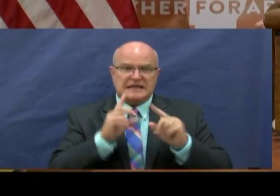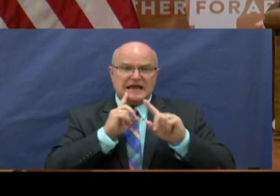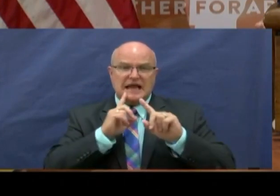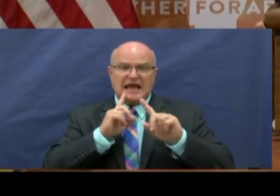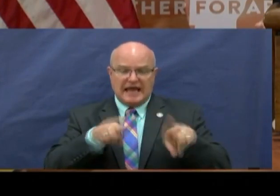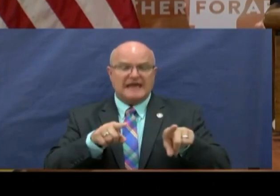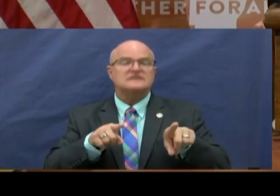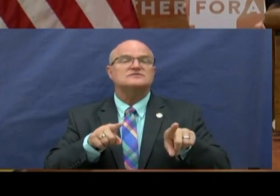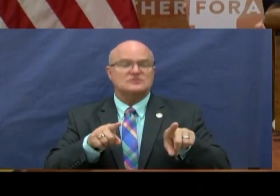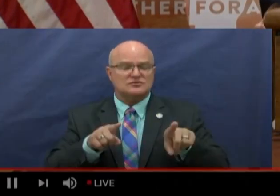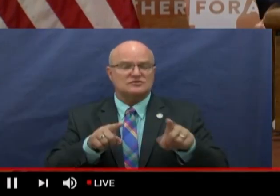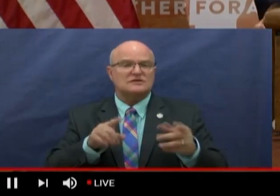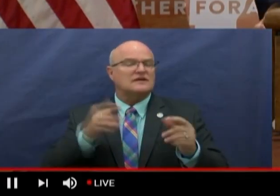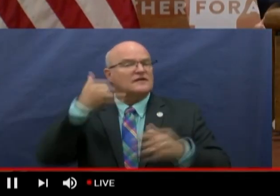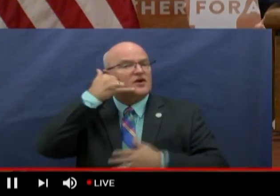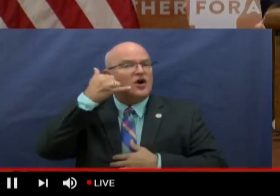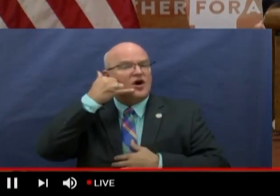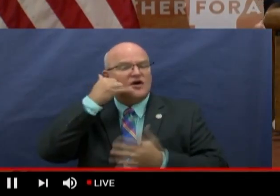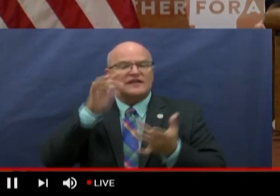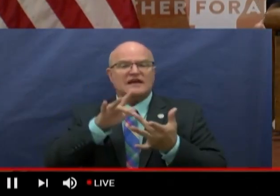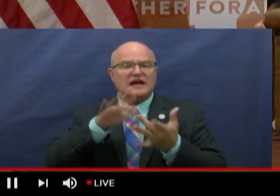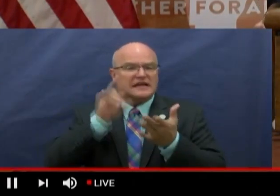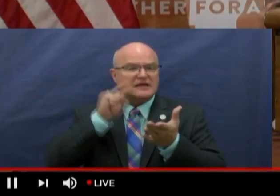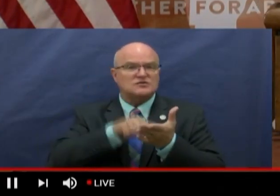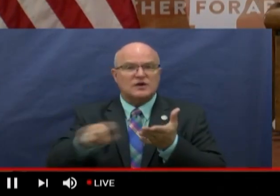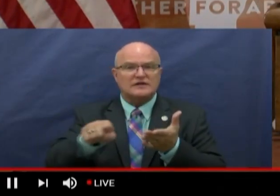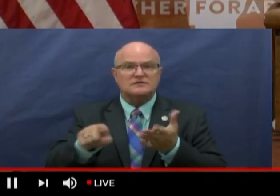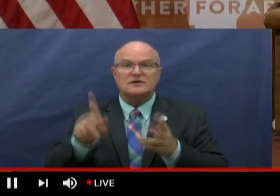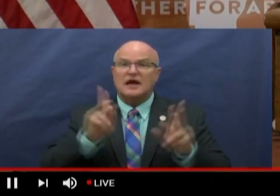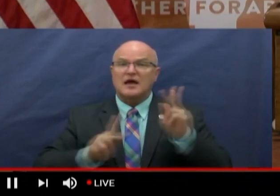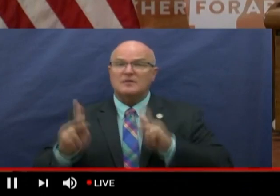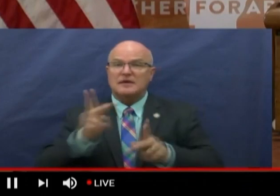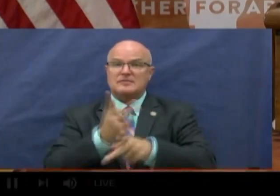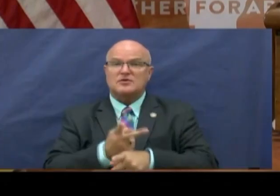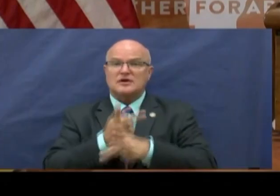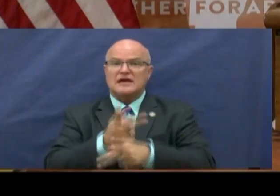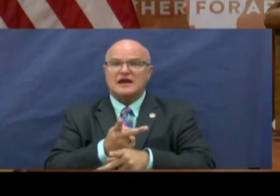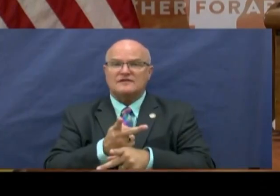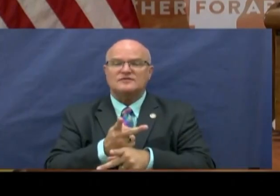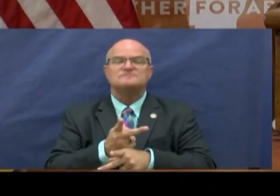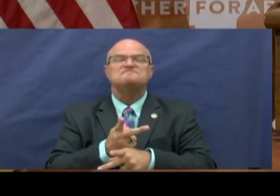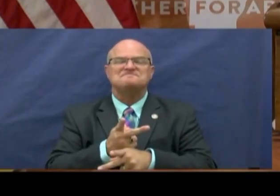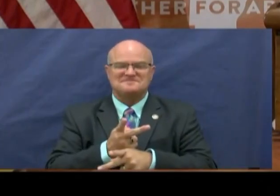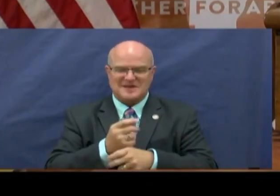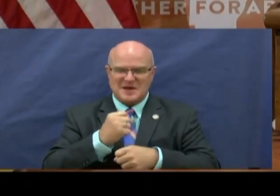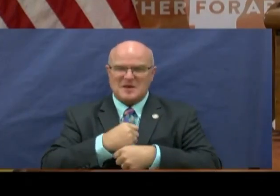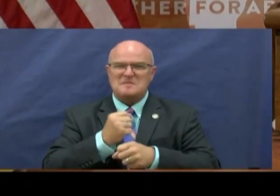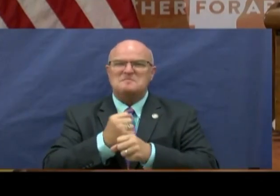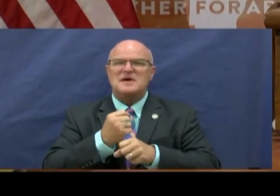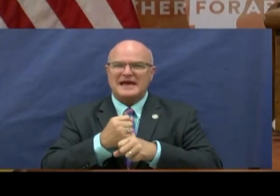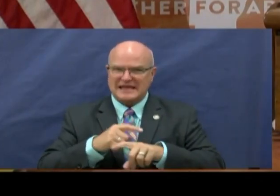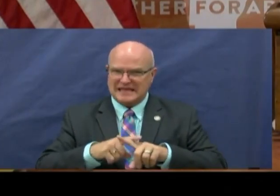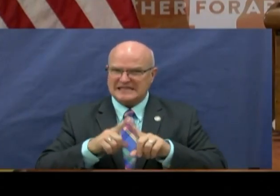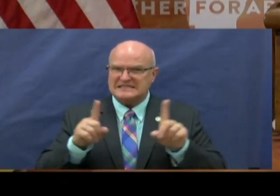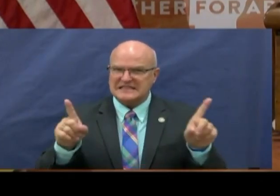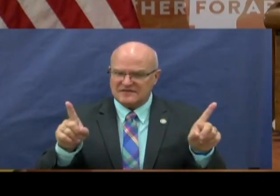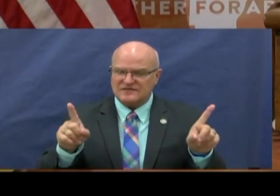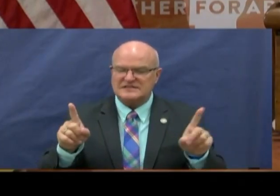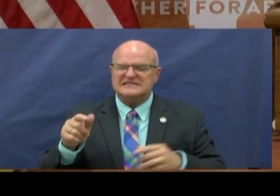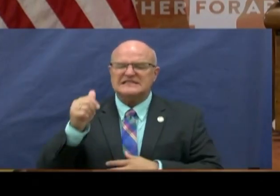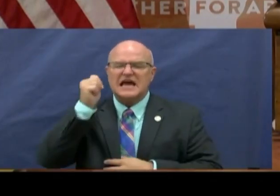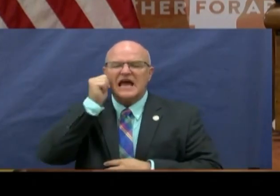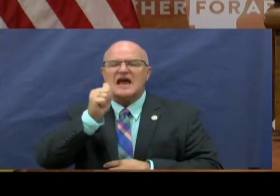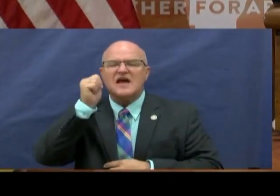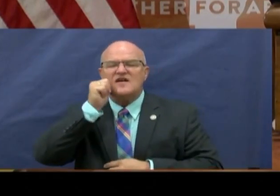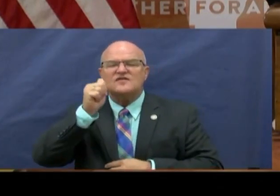call of the contact tracer, and everyone who is careful is making a difference every day, and I want to thank you.